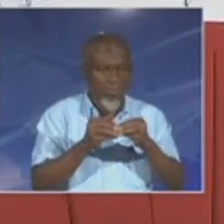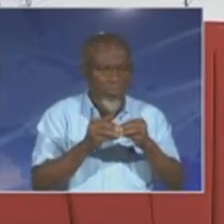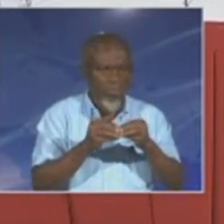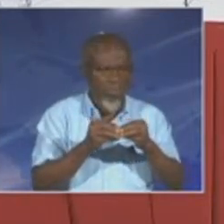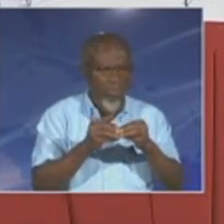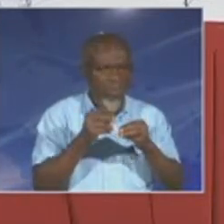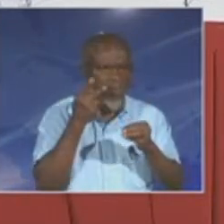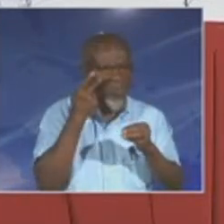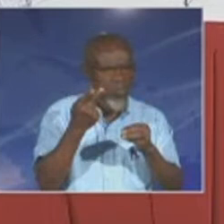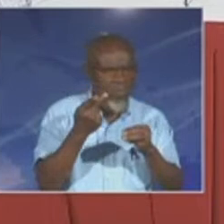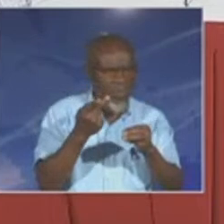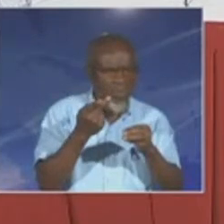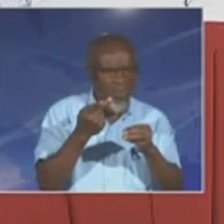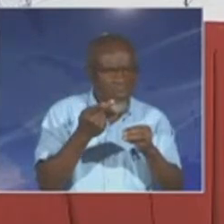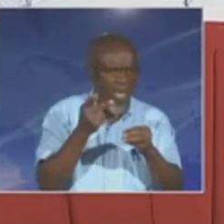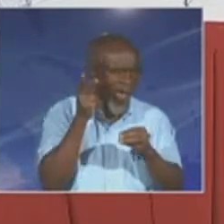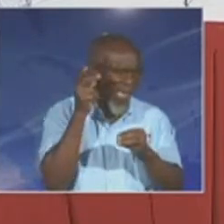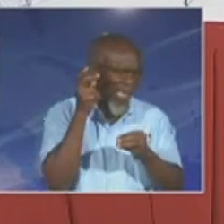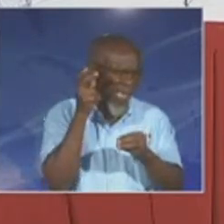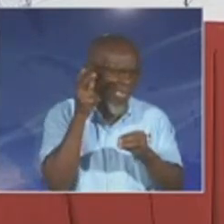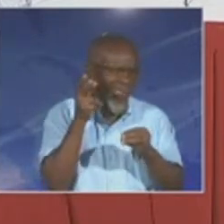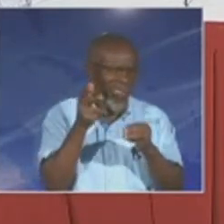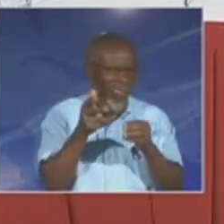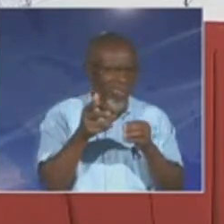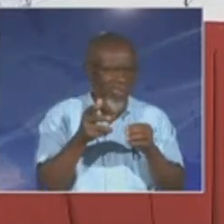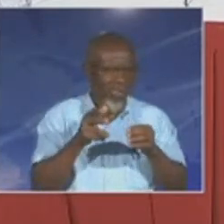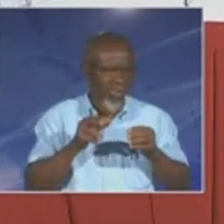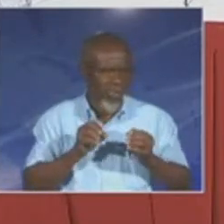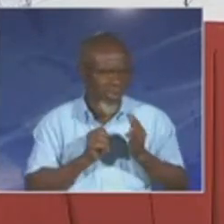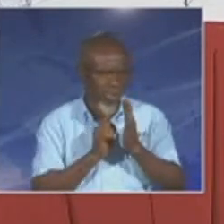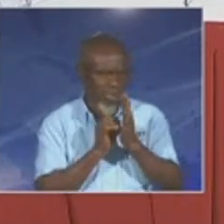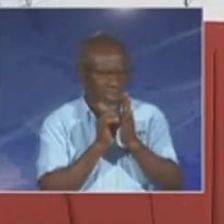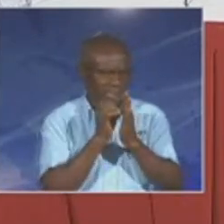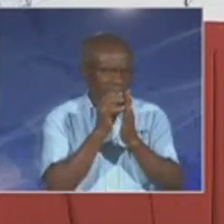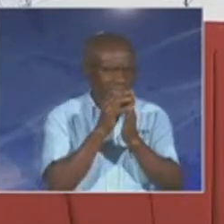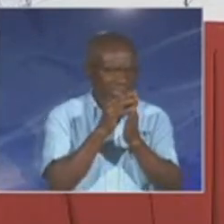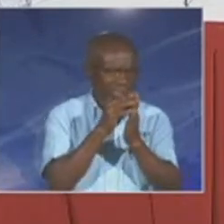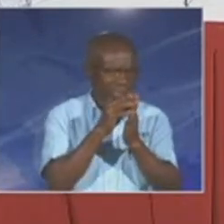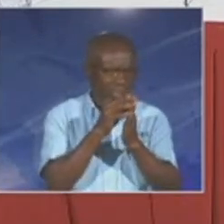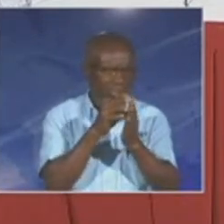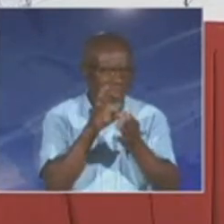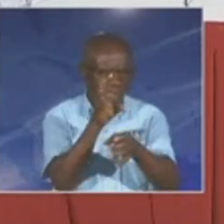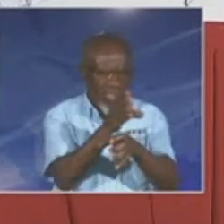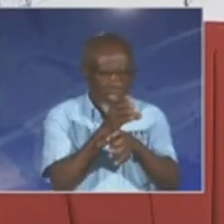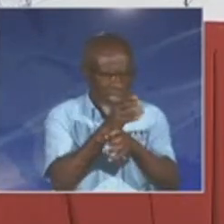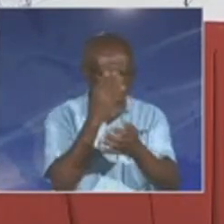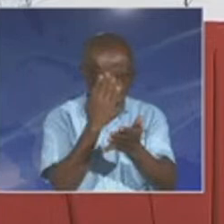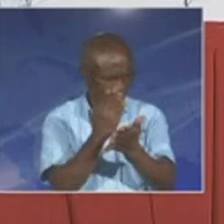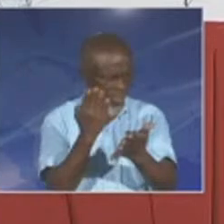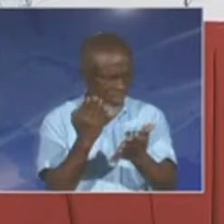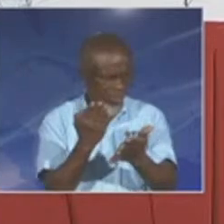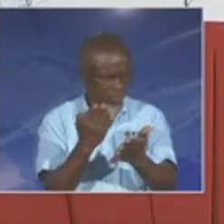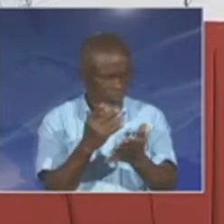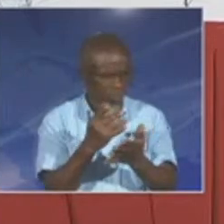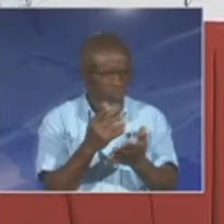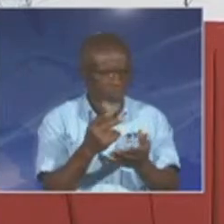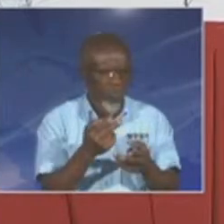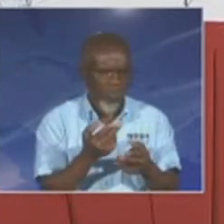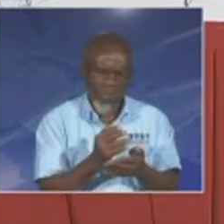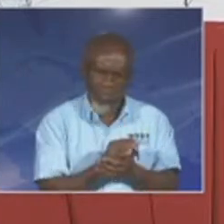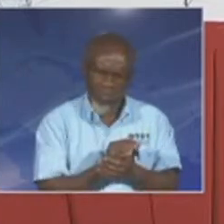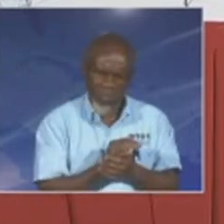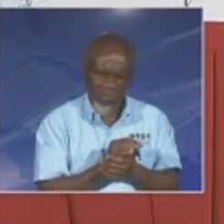had been suspended for a while. Did you see additional deaths there, or in which other general areas? Thank